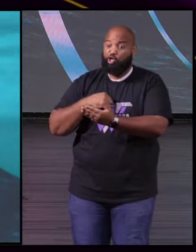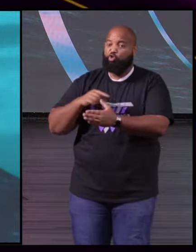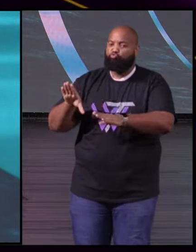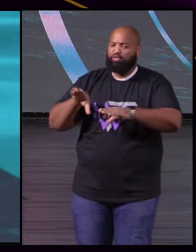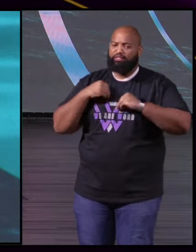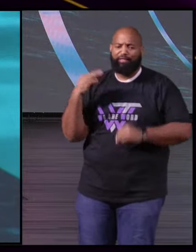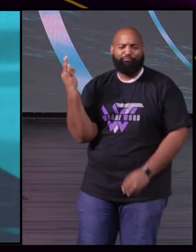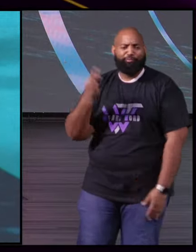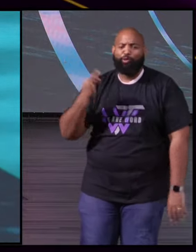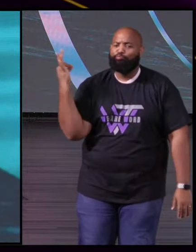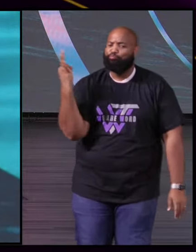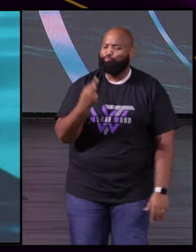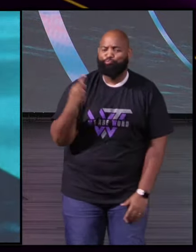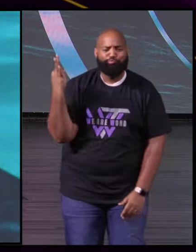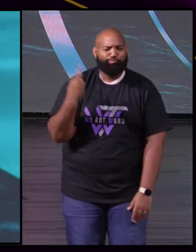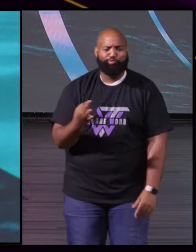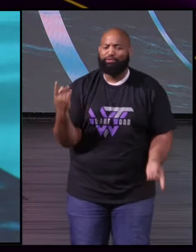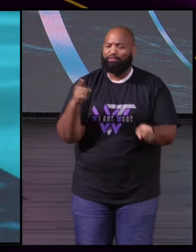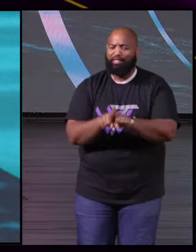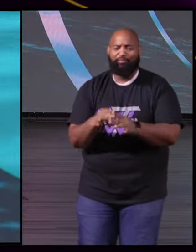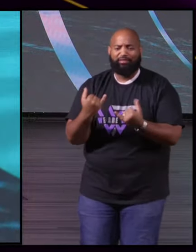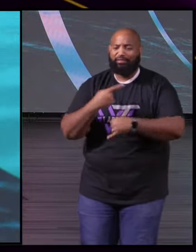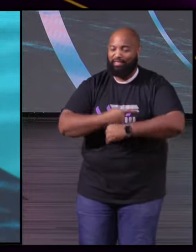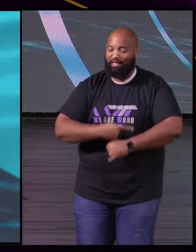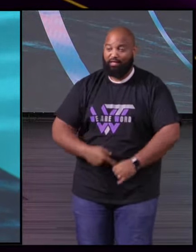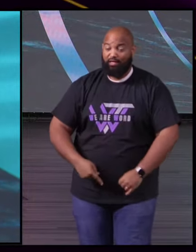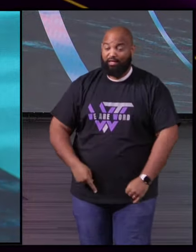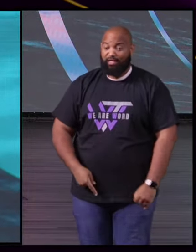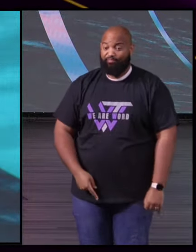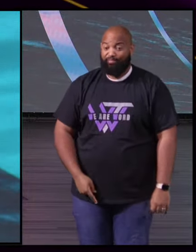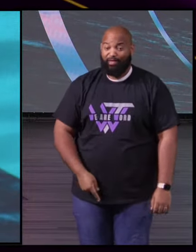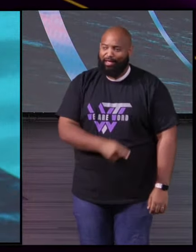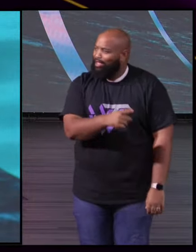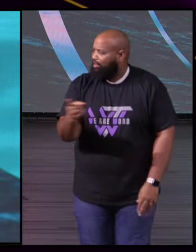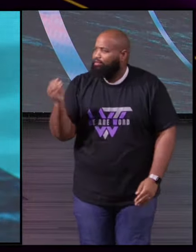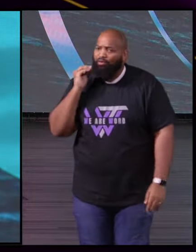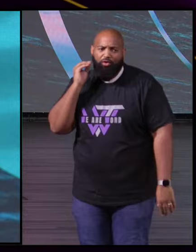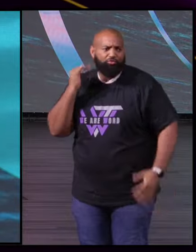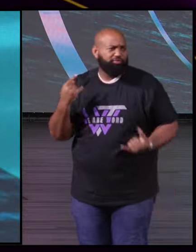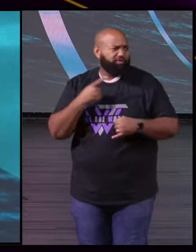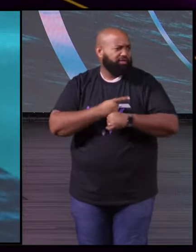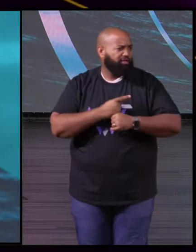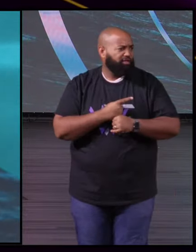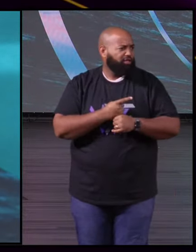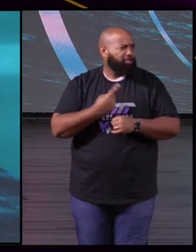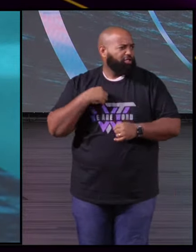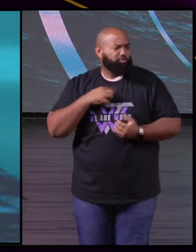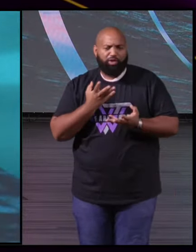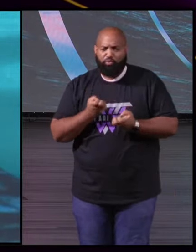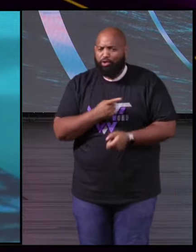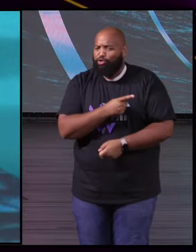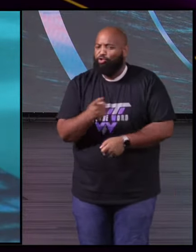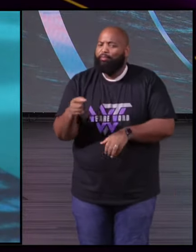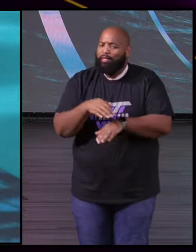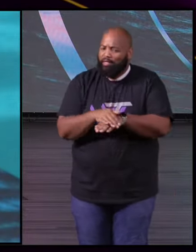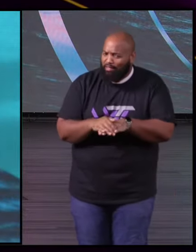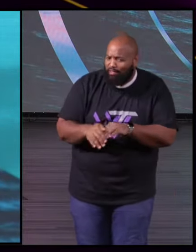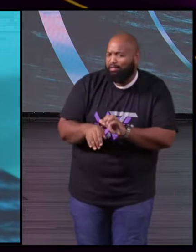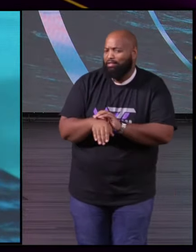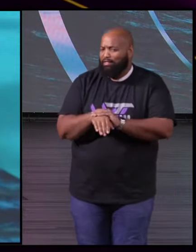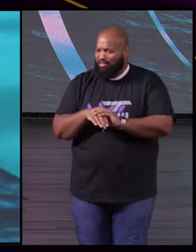receiving the preached word, amen? And you're at home today, and so we want you to be comfortable